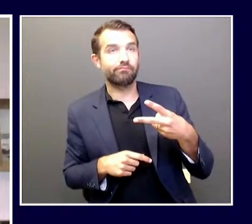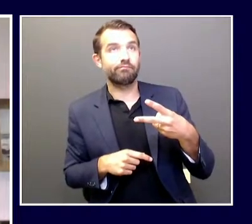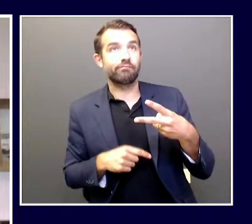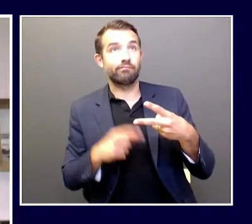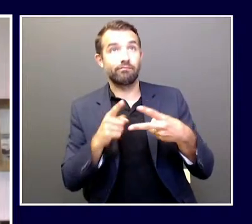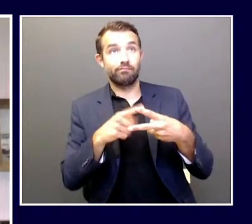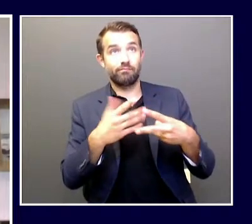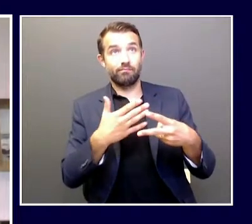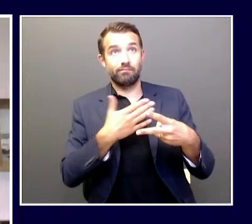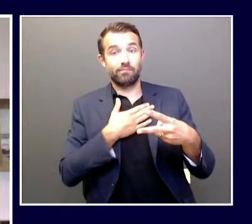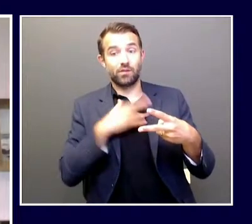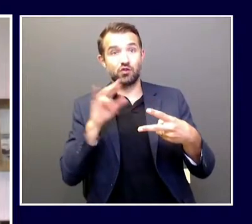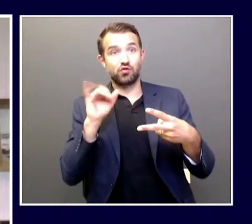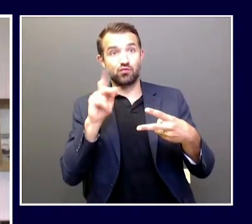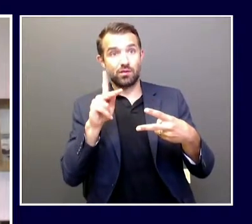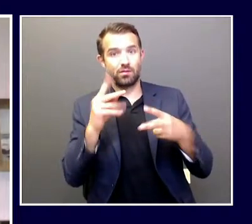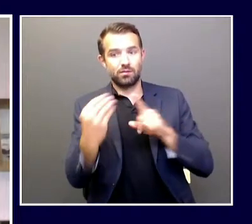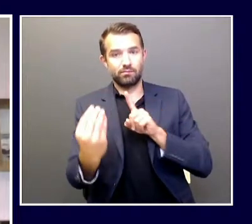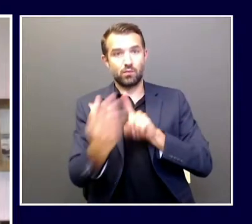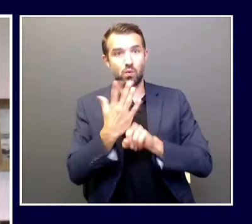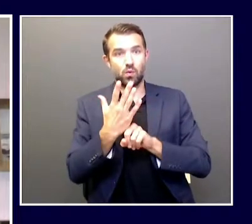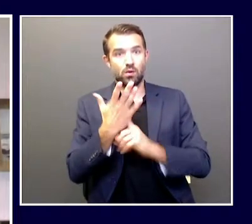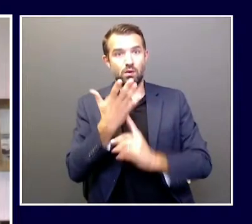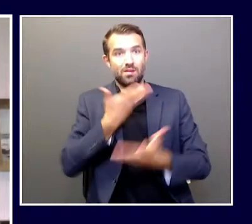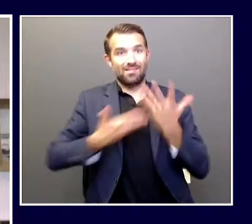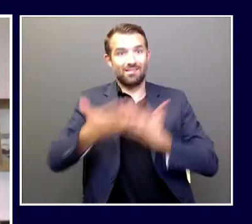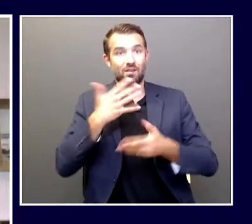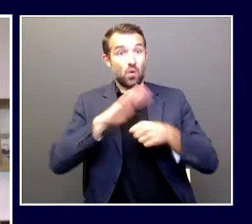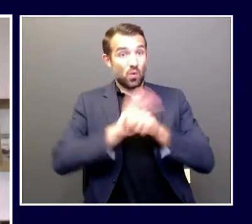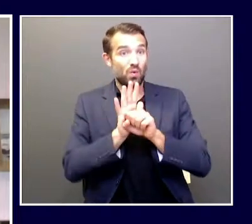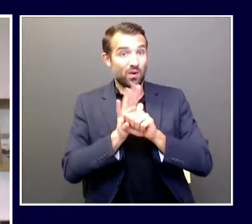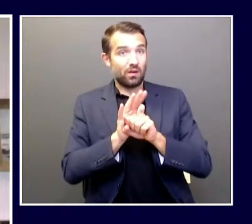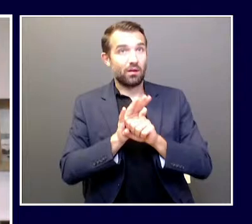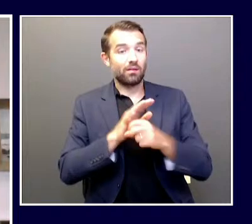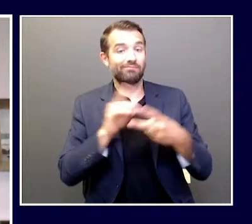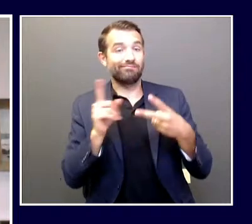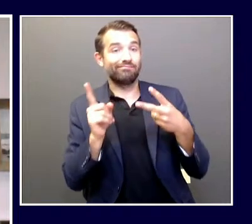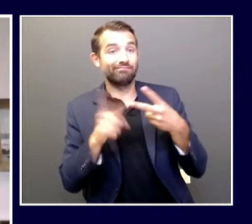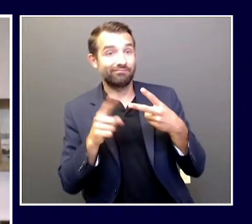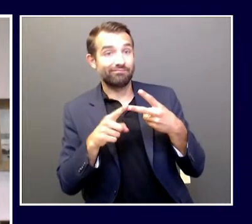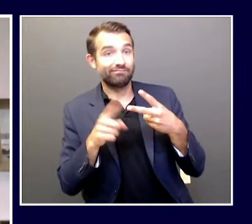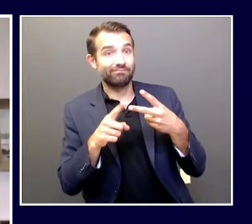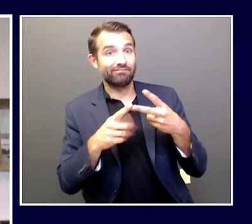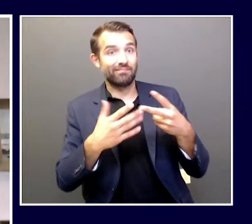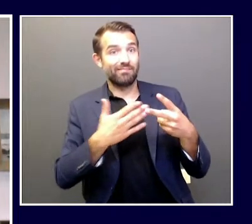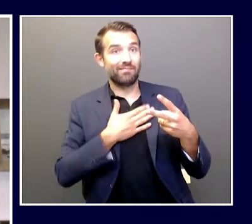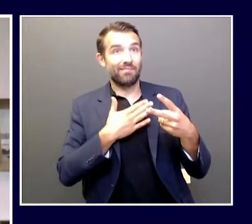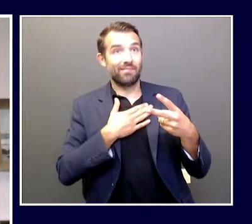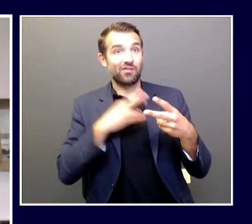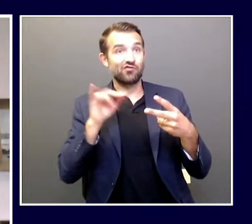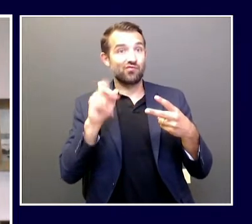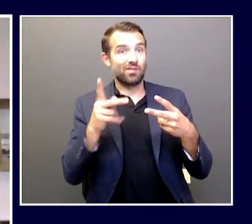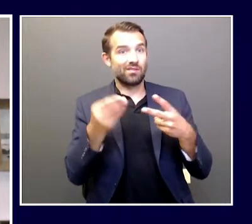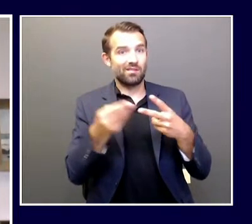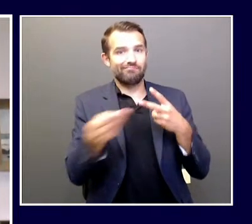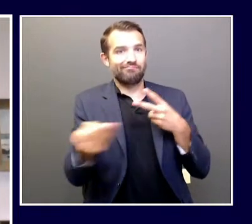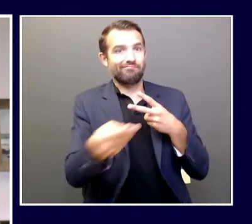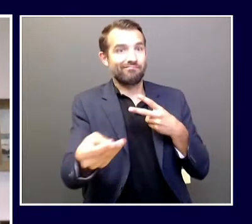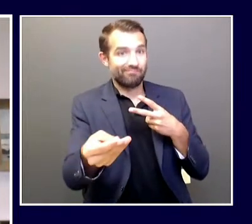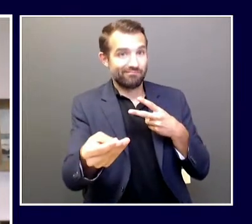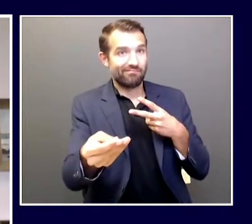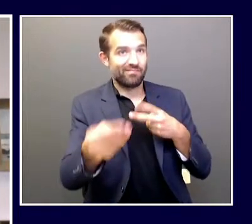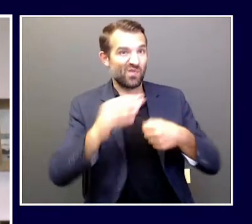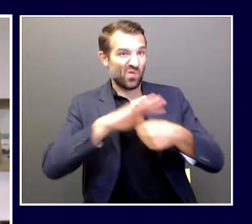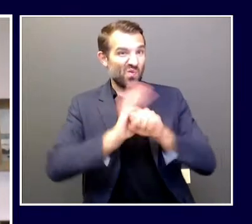COVID-19? And then, what's your risk of possibly infecting someone else? If you're